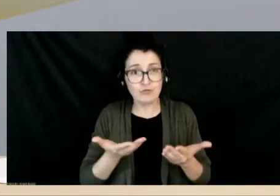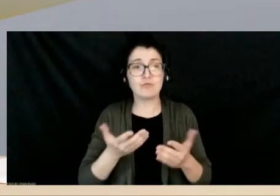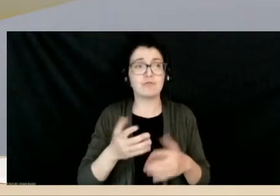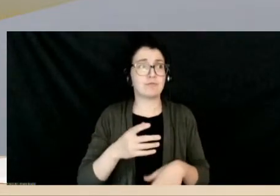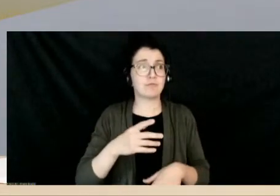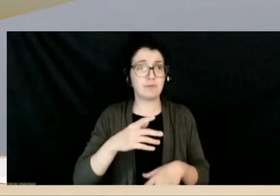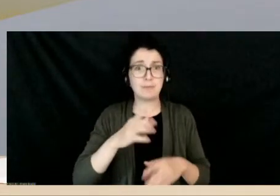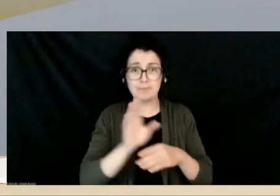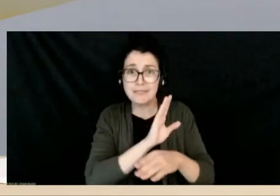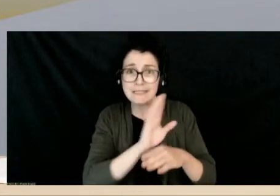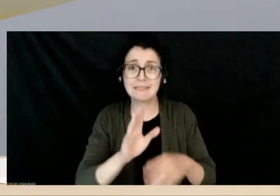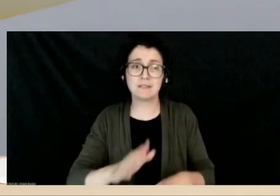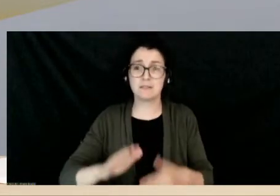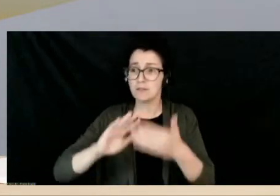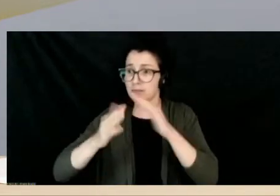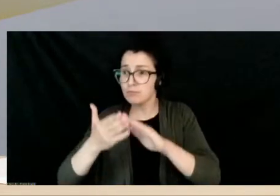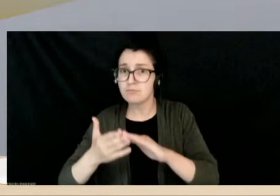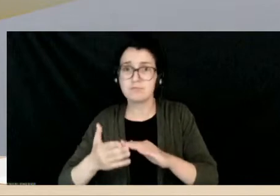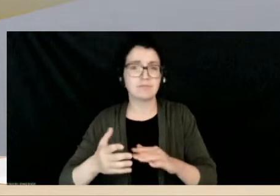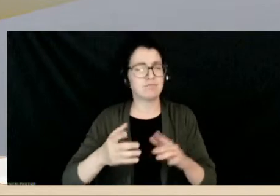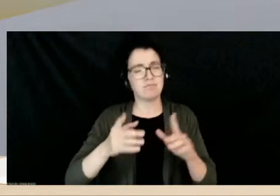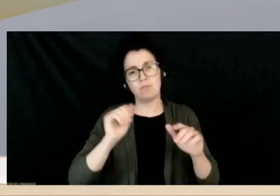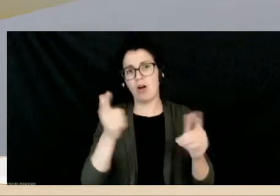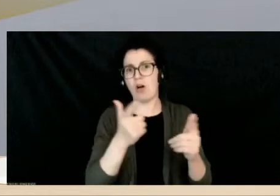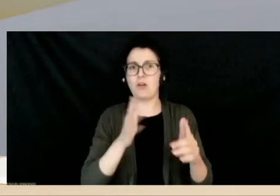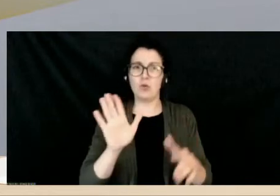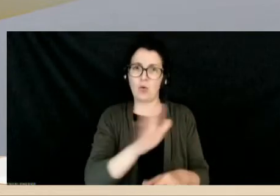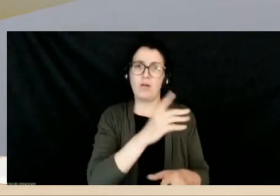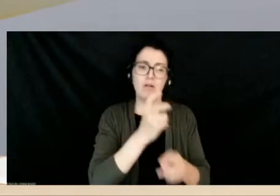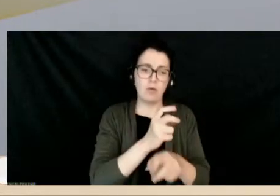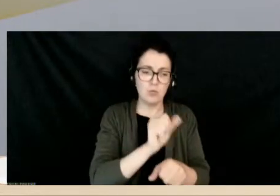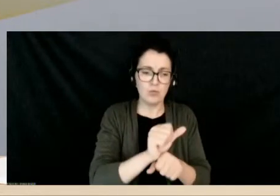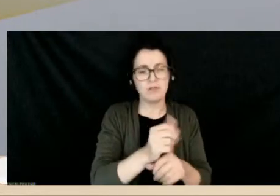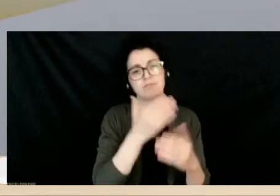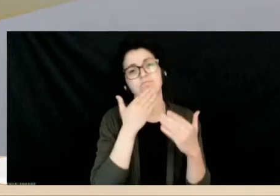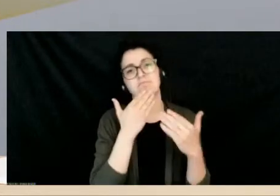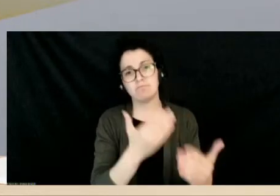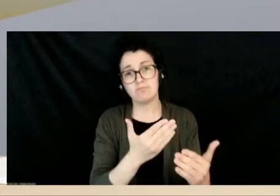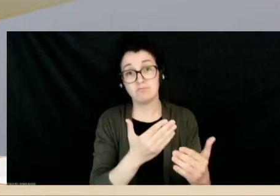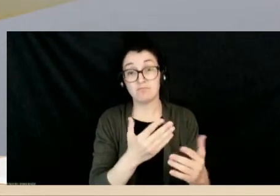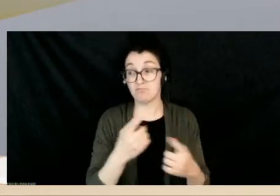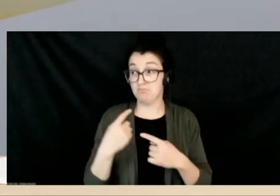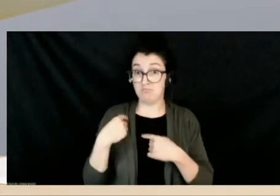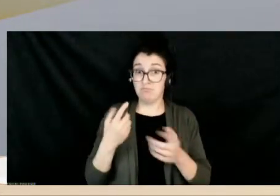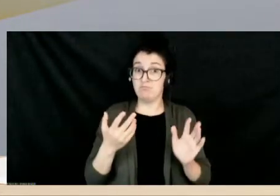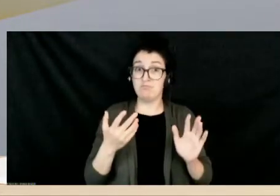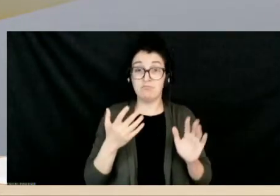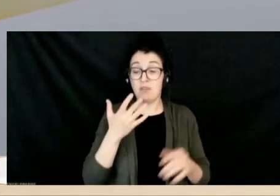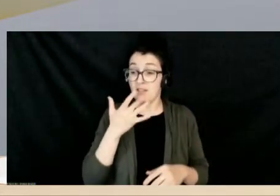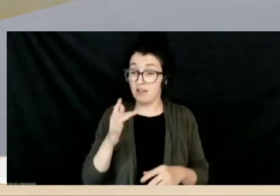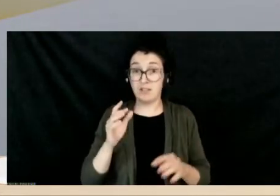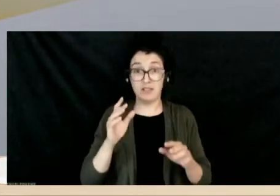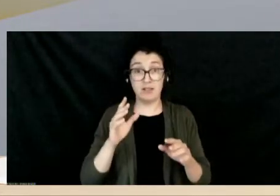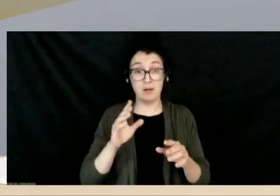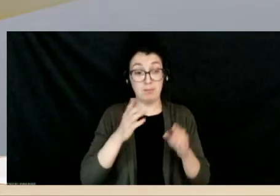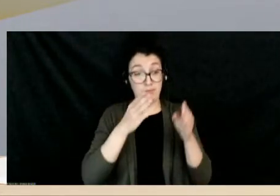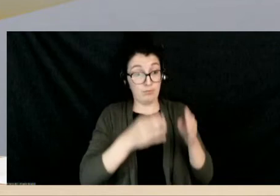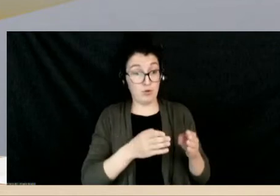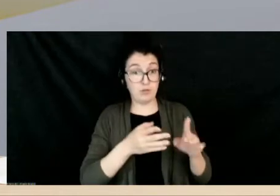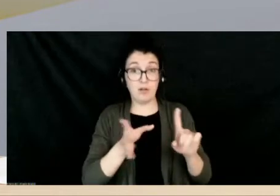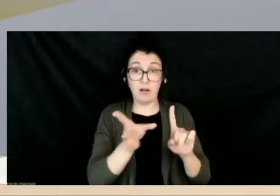municipalities, and communities. We can be grateful that, to date, no one has died as a result of COVID-19 in